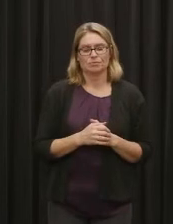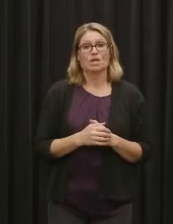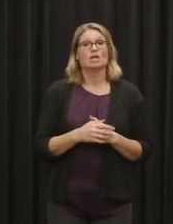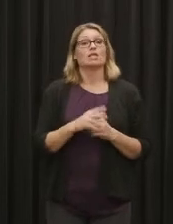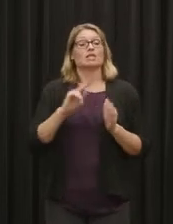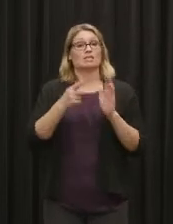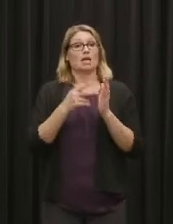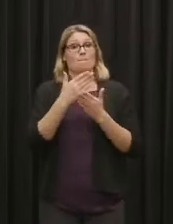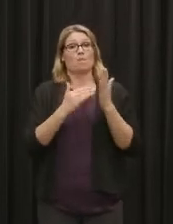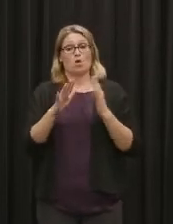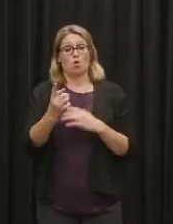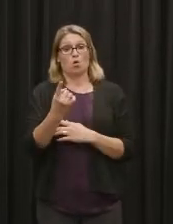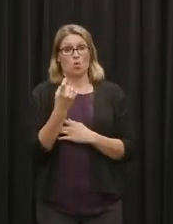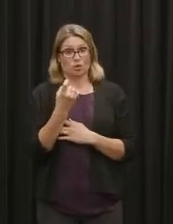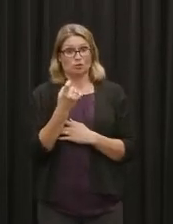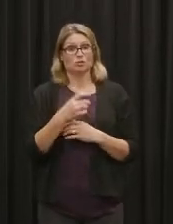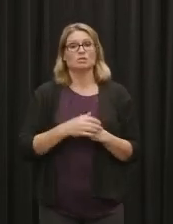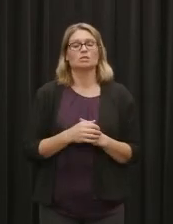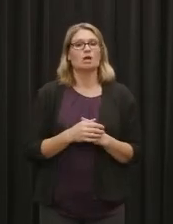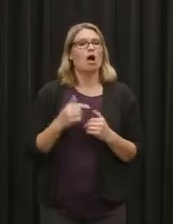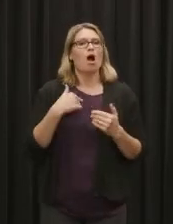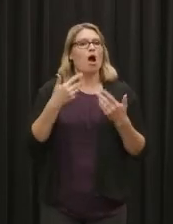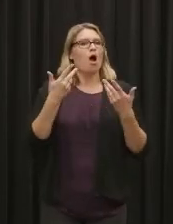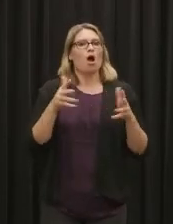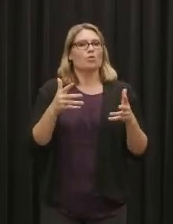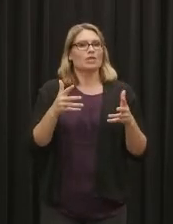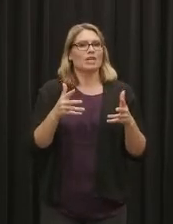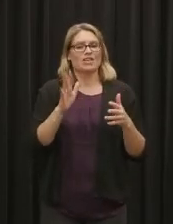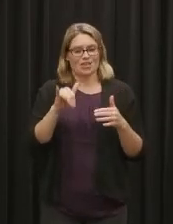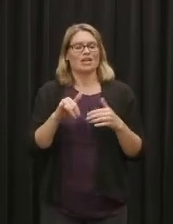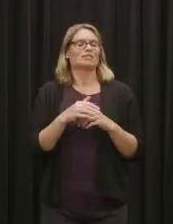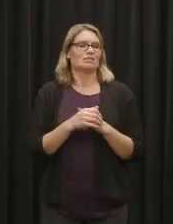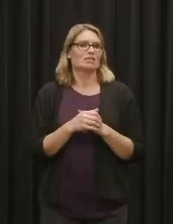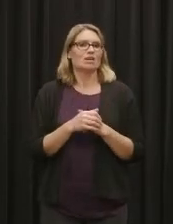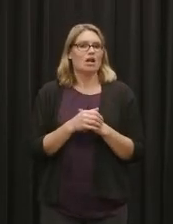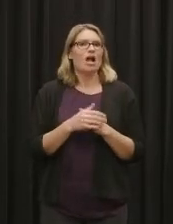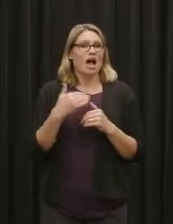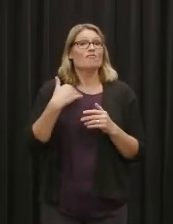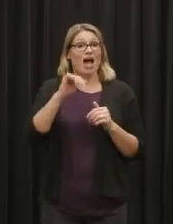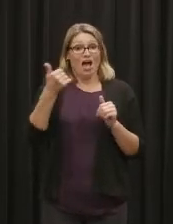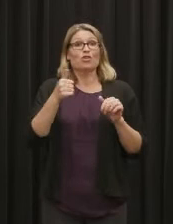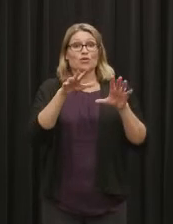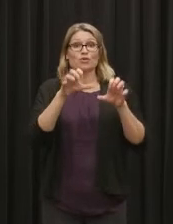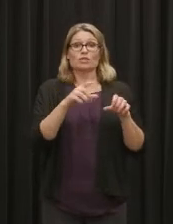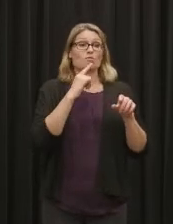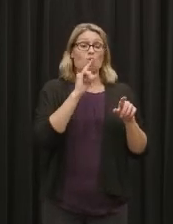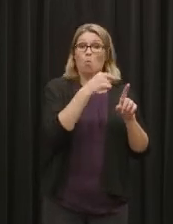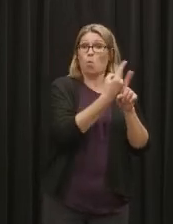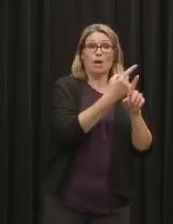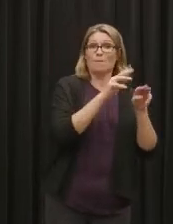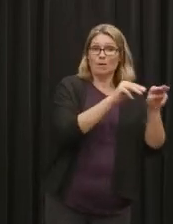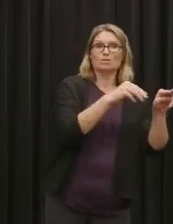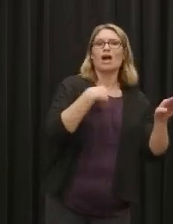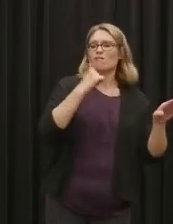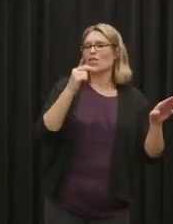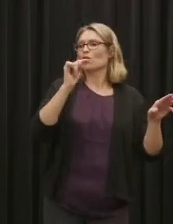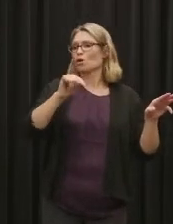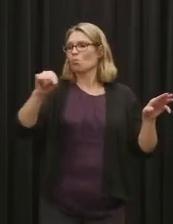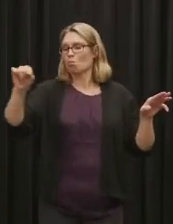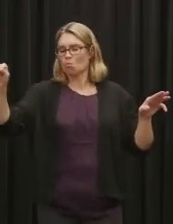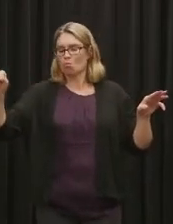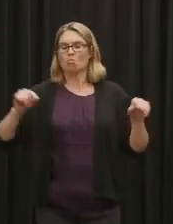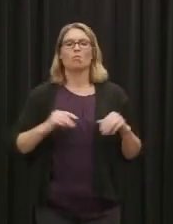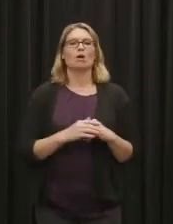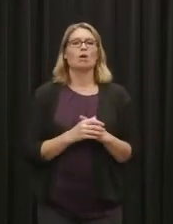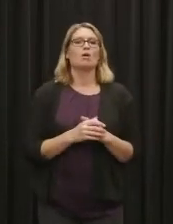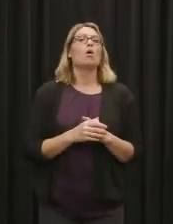of your question, I've already partially addressed it in that, yes, there will be other freezers in other locations, but also